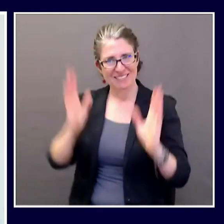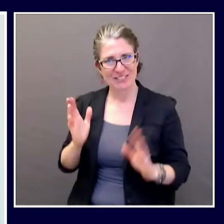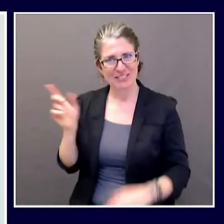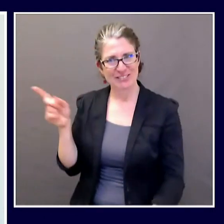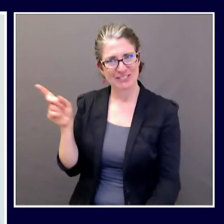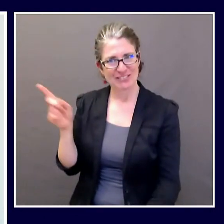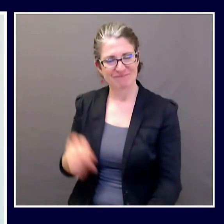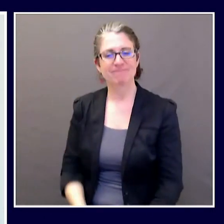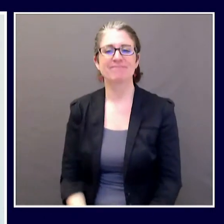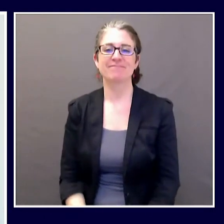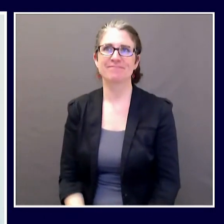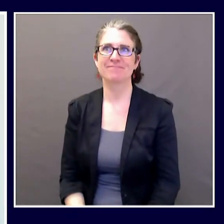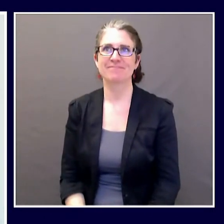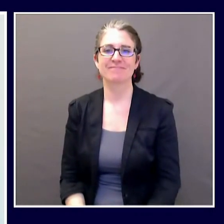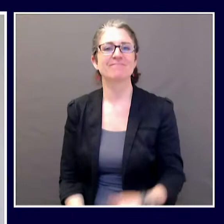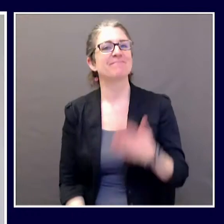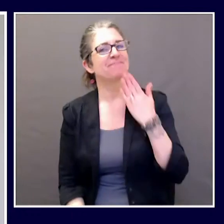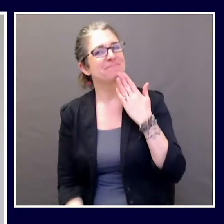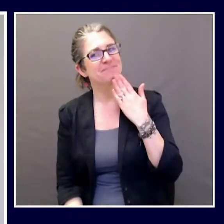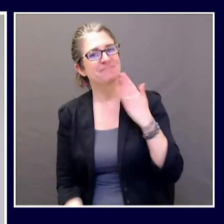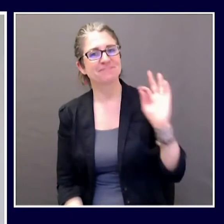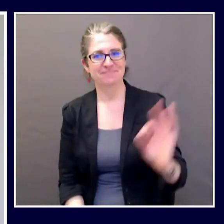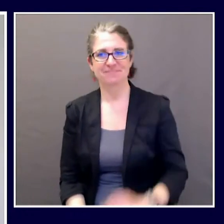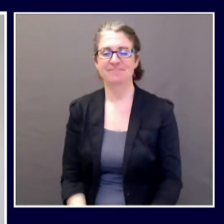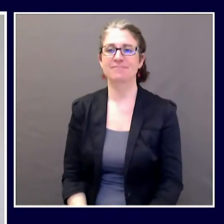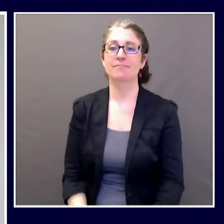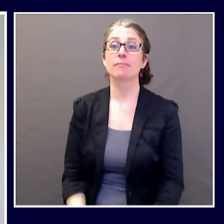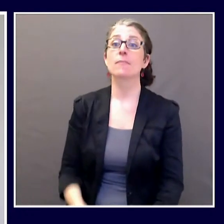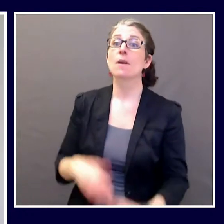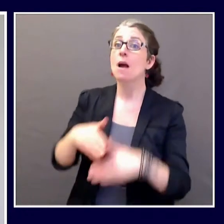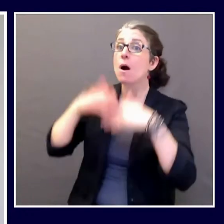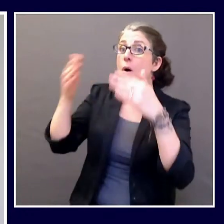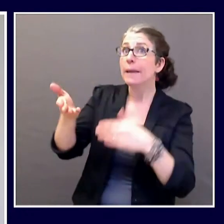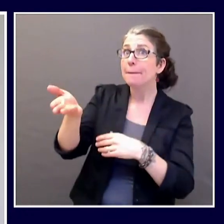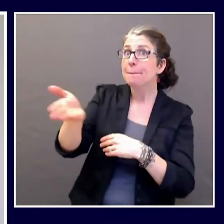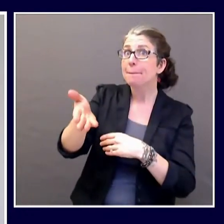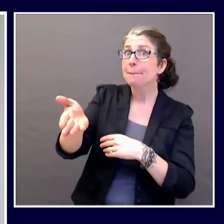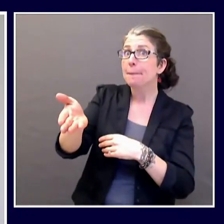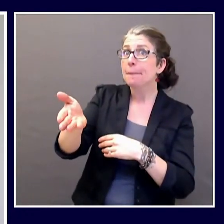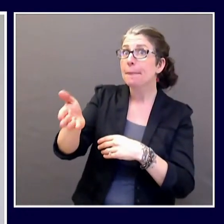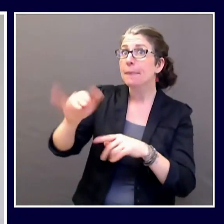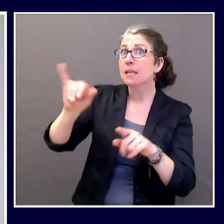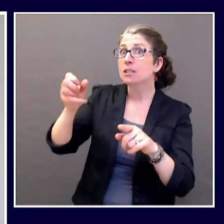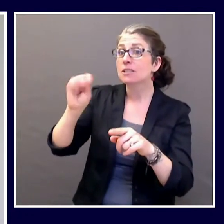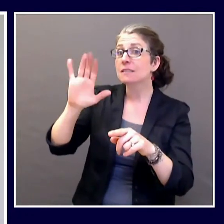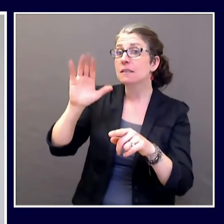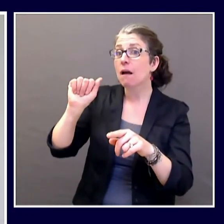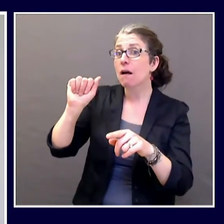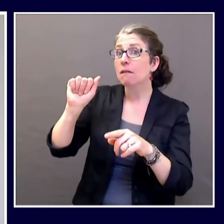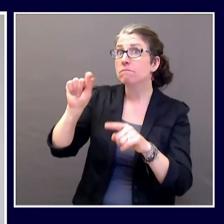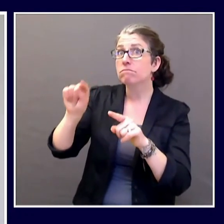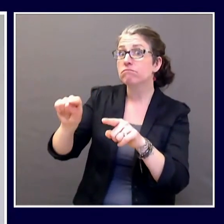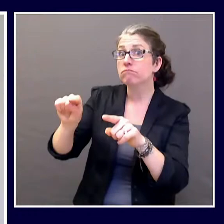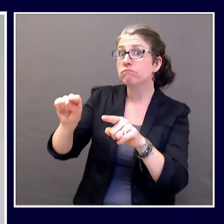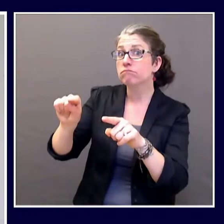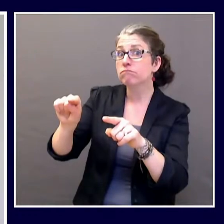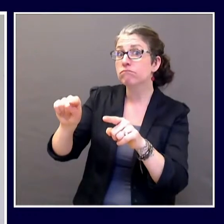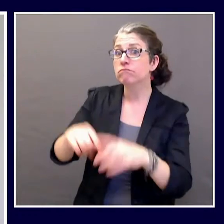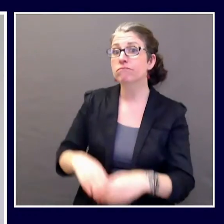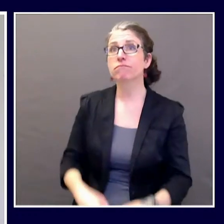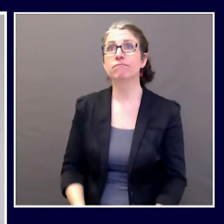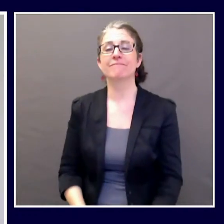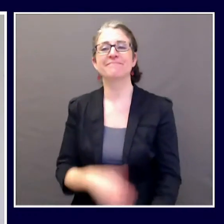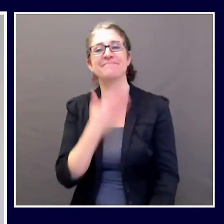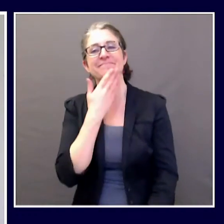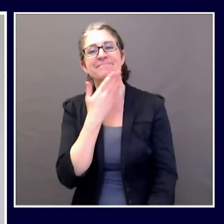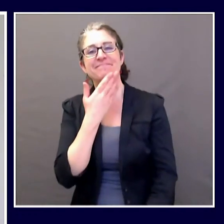Okay, great. Thank you so much. Thanks, Patrick. Over to Jessica Piper at the BDN next. Thank you, Dr. Shah. First,